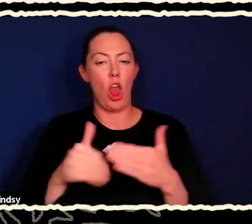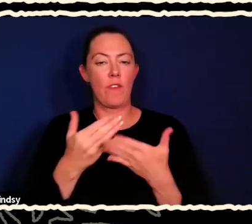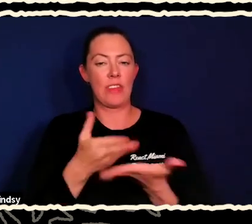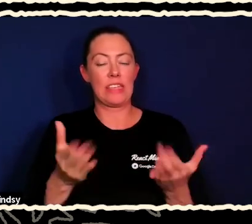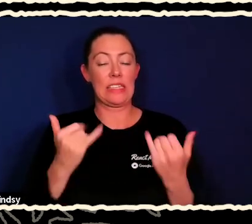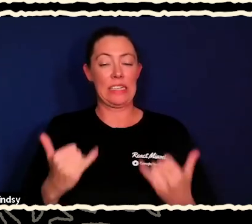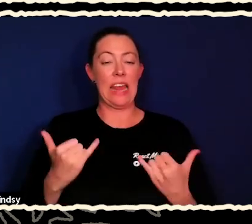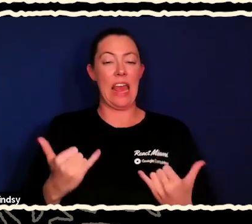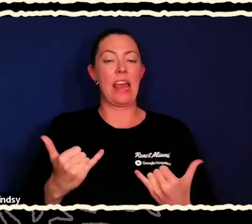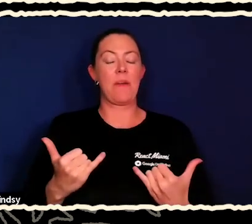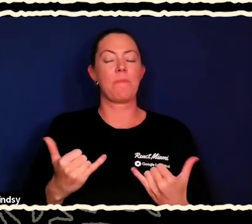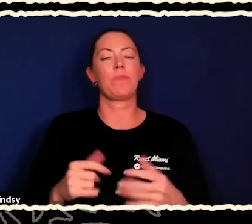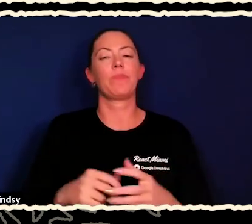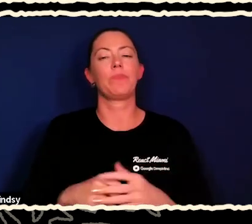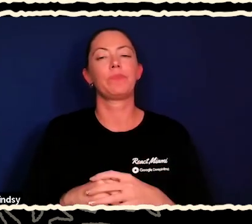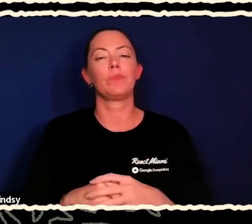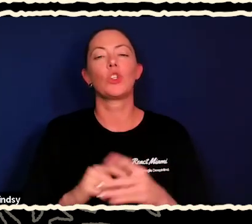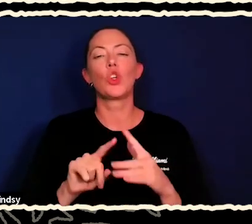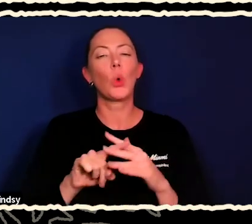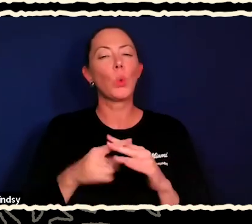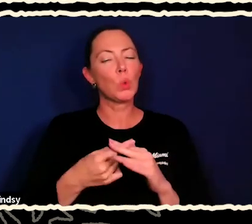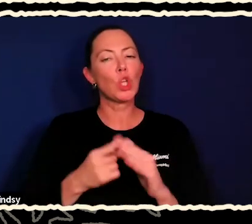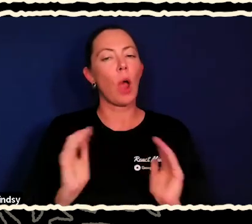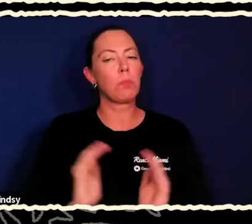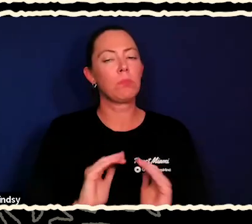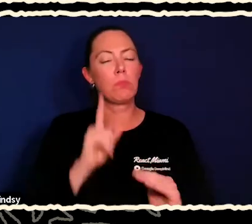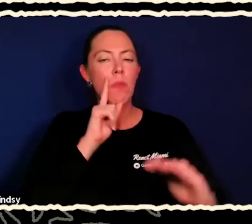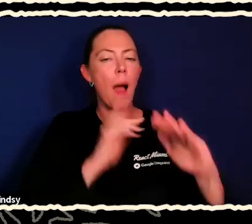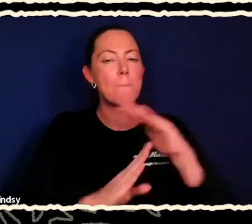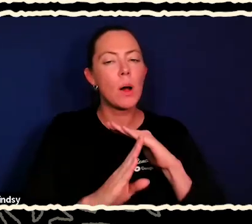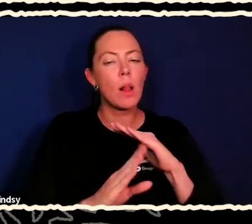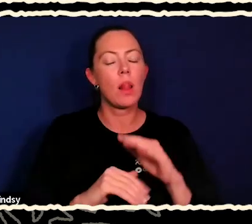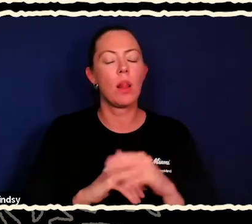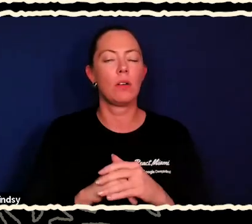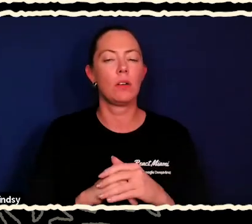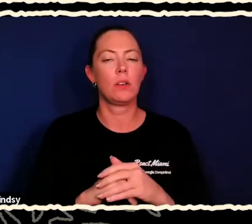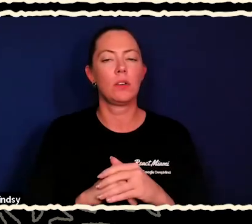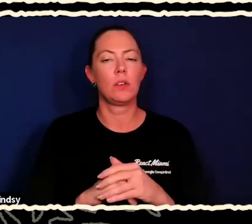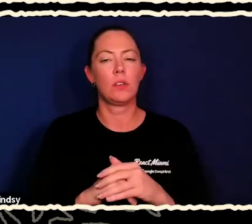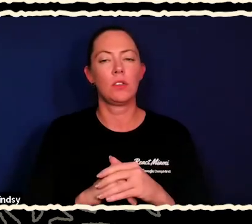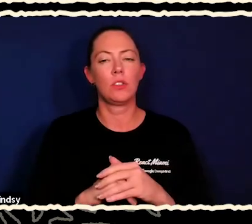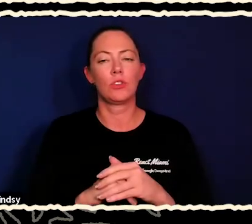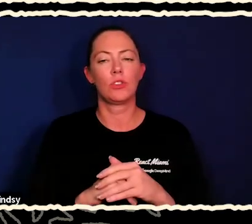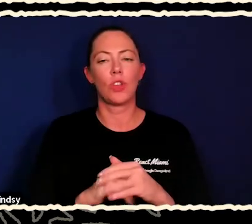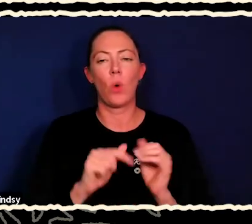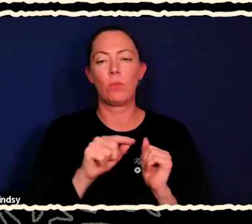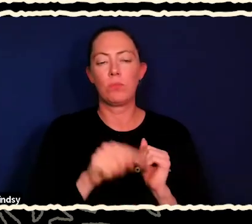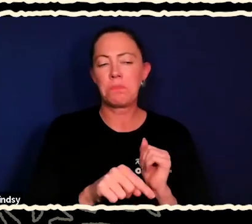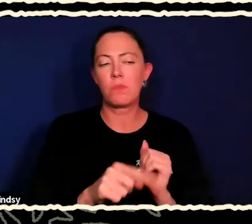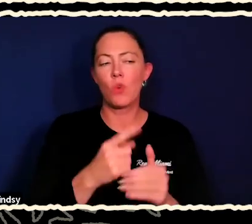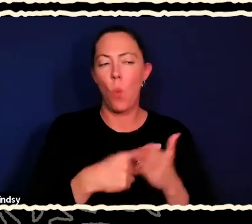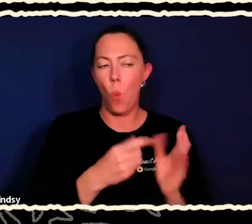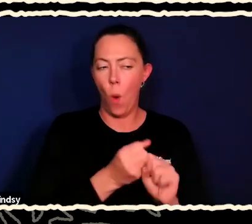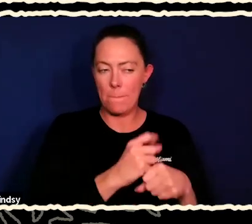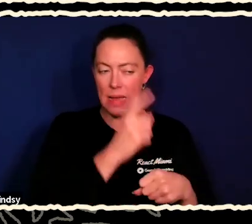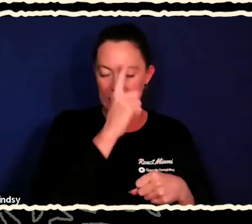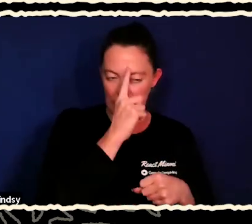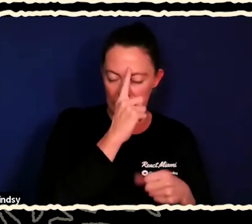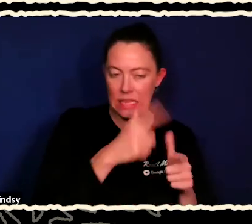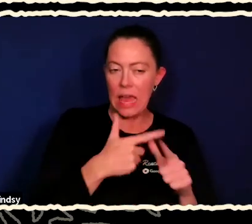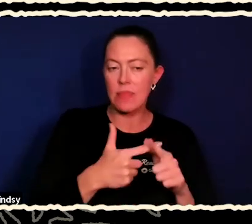humble from small things, expand outward where it made sense, improve